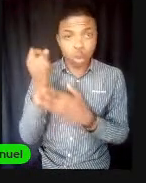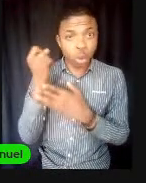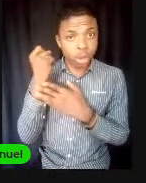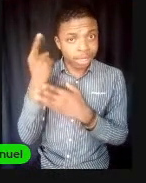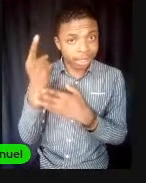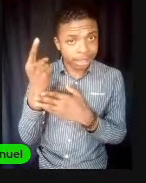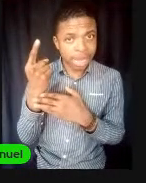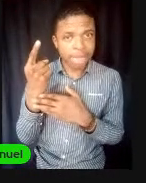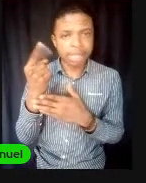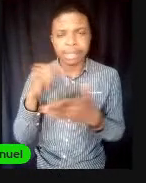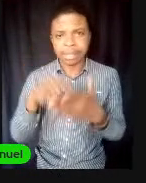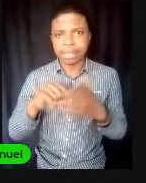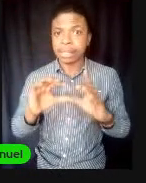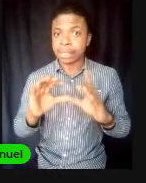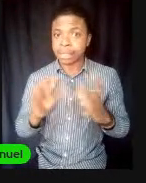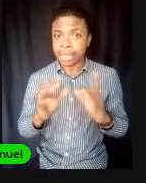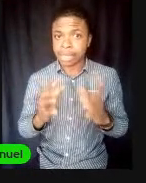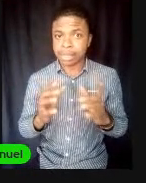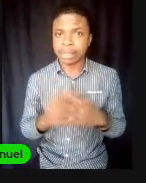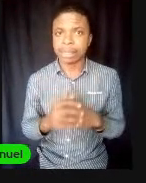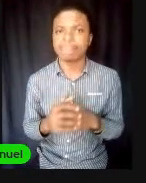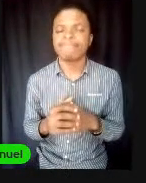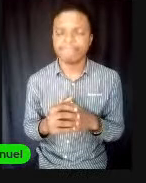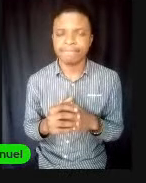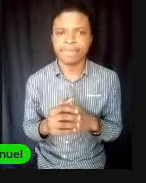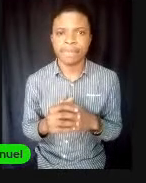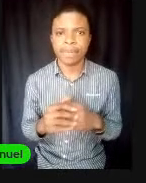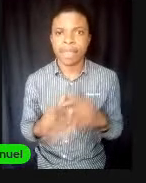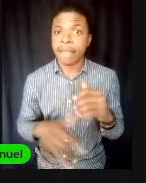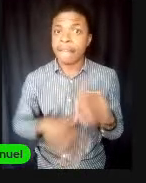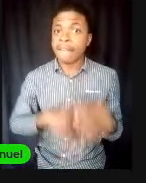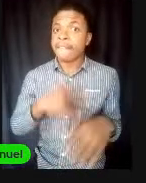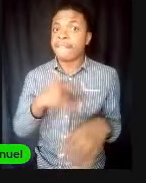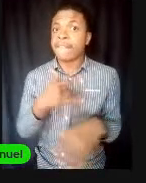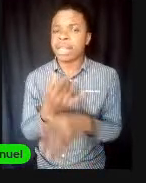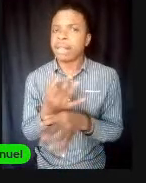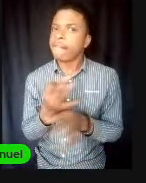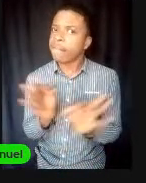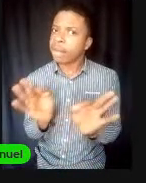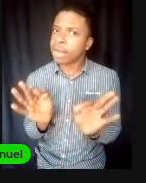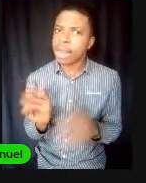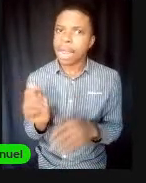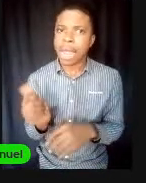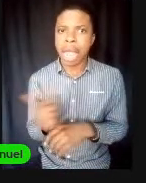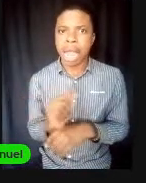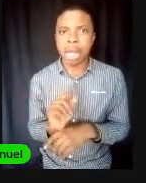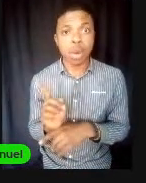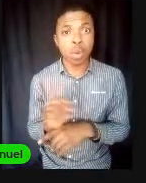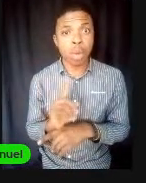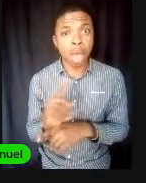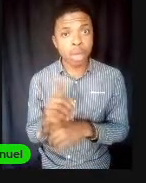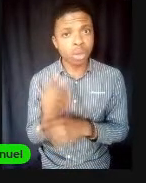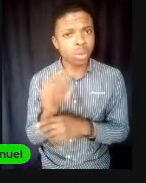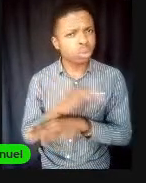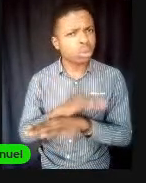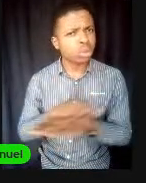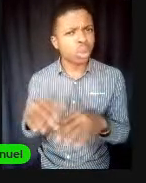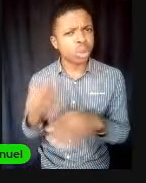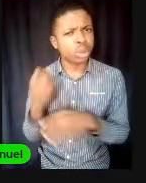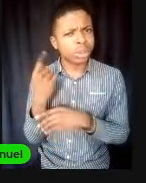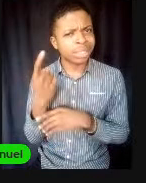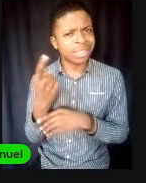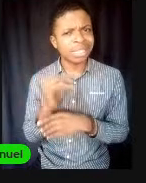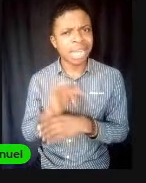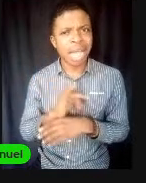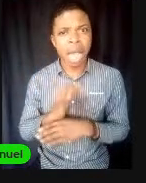Feel free in any part you don't understand, you can rewind it and listen again till you understand. The aim is for